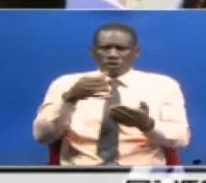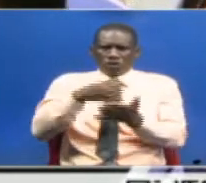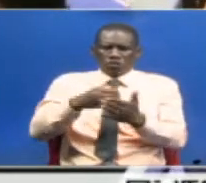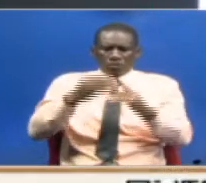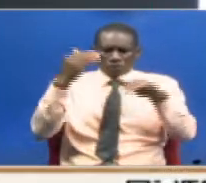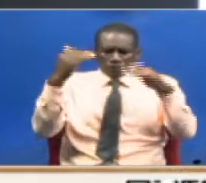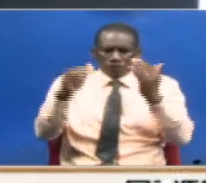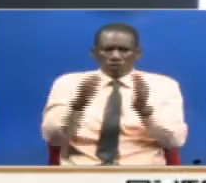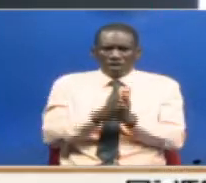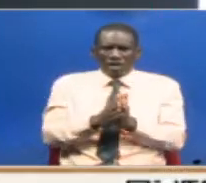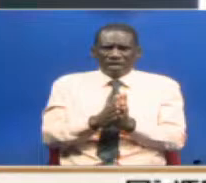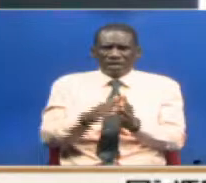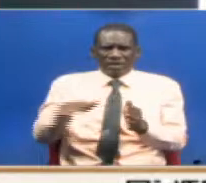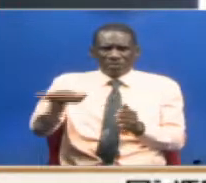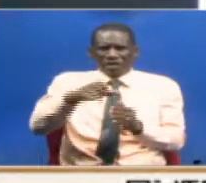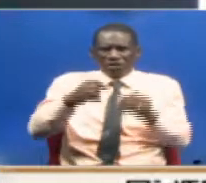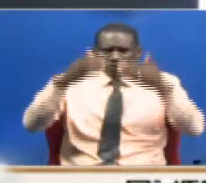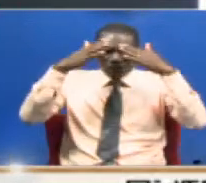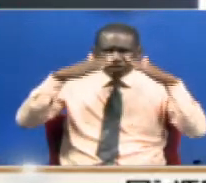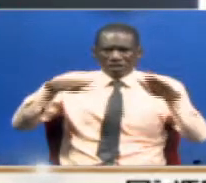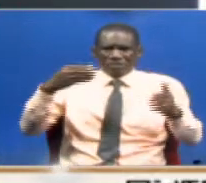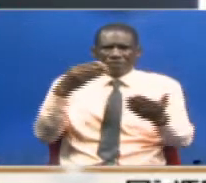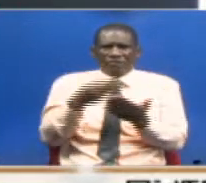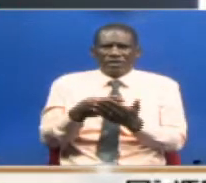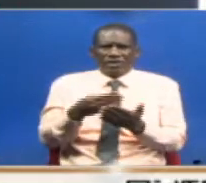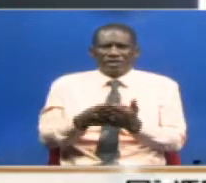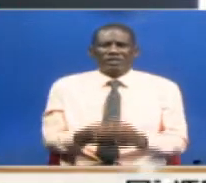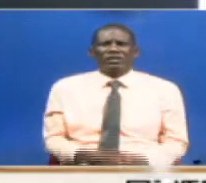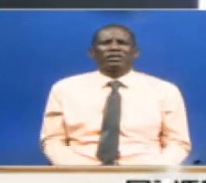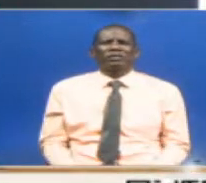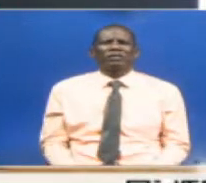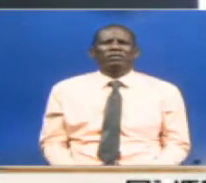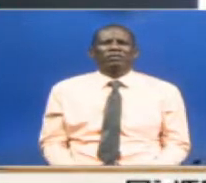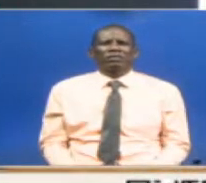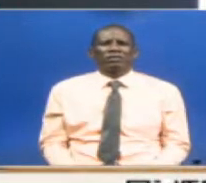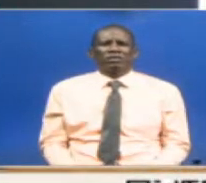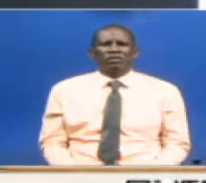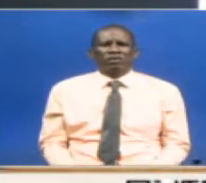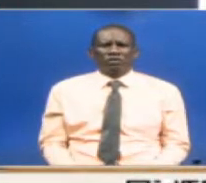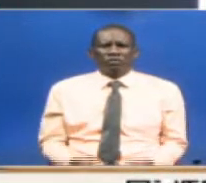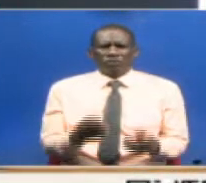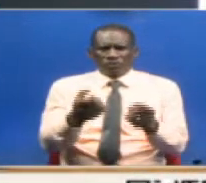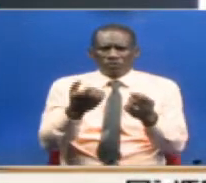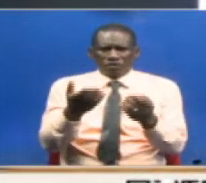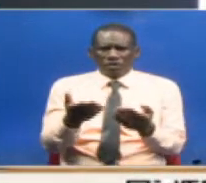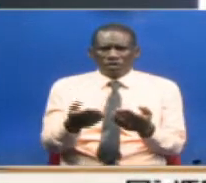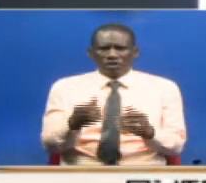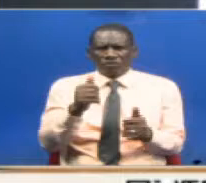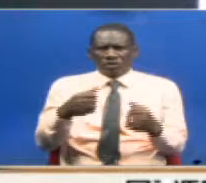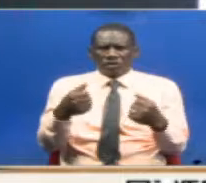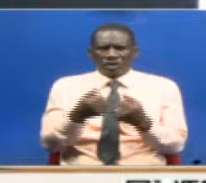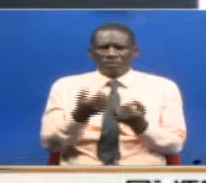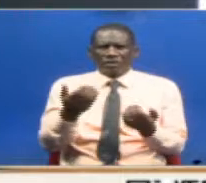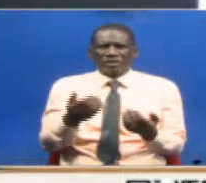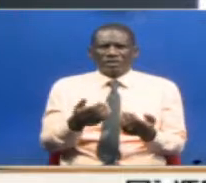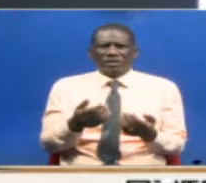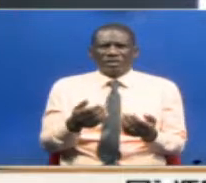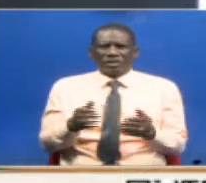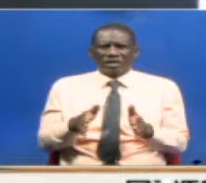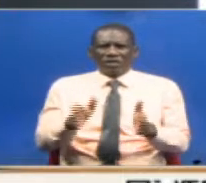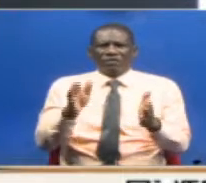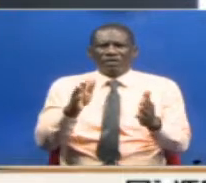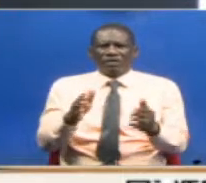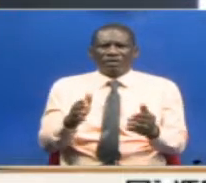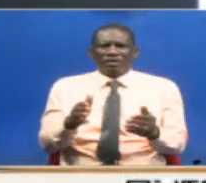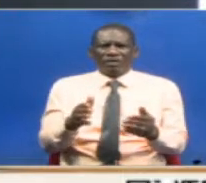in the field of Islamic finance. On schemes that are promising them, you know, unrealistic returns that at the end of the day,